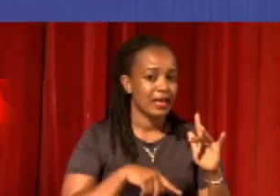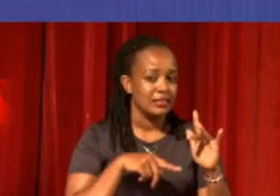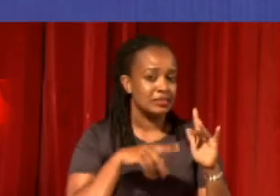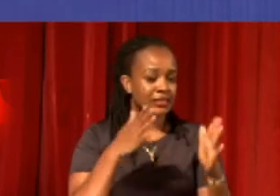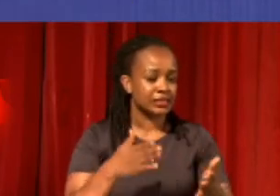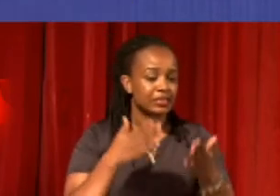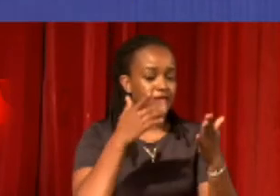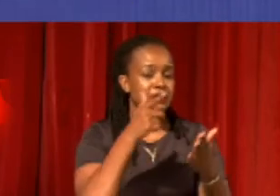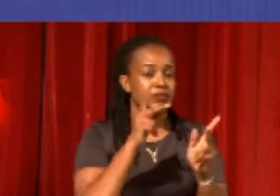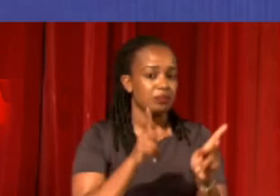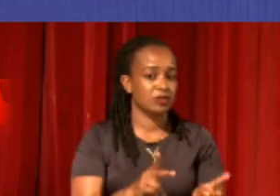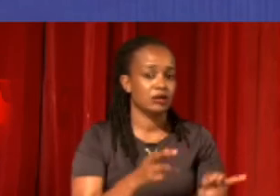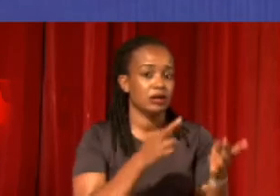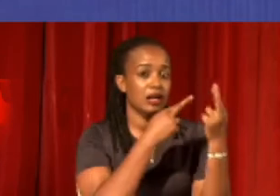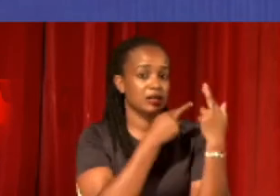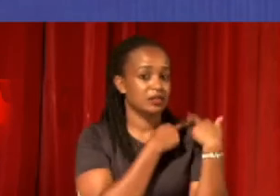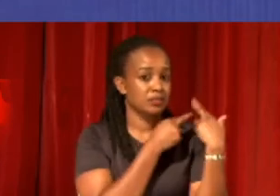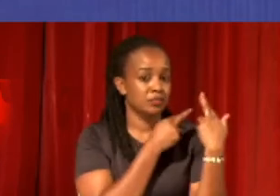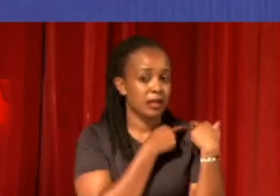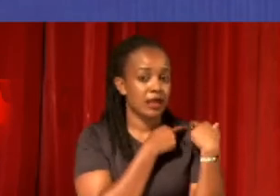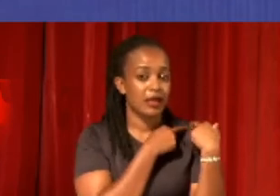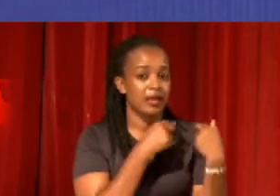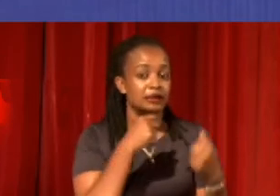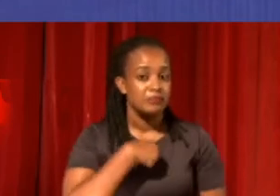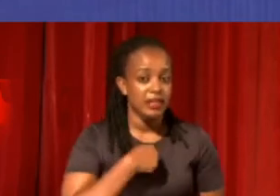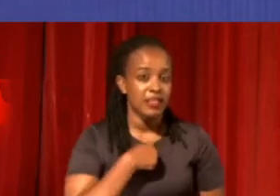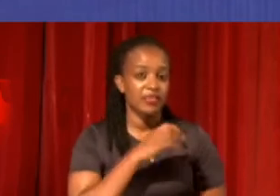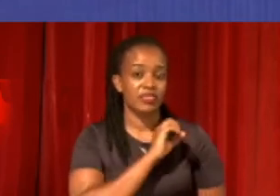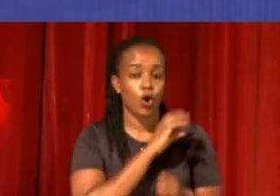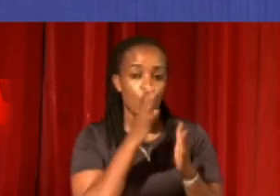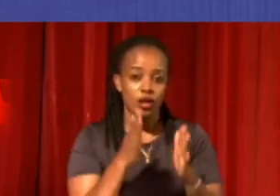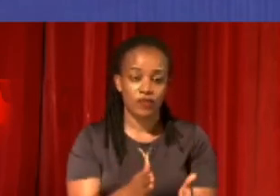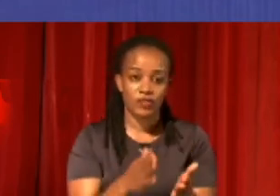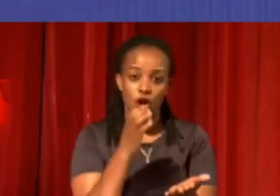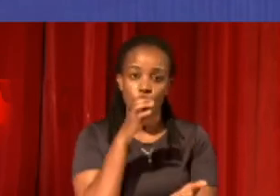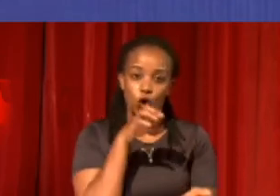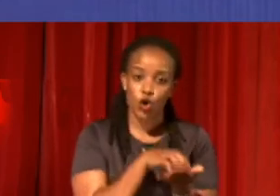collect and then I, the owner of the content, mm.